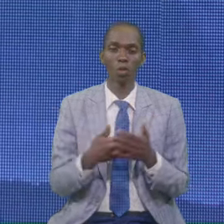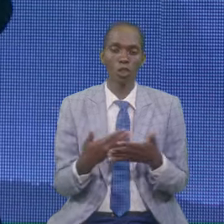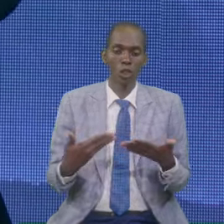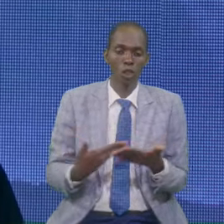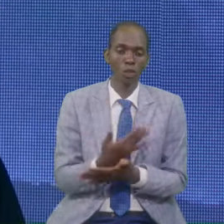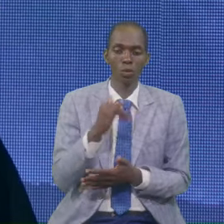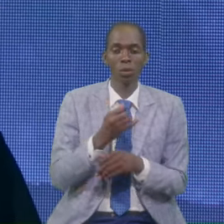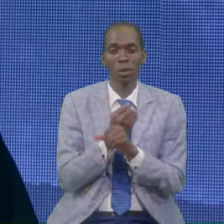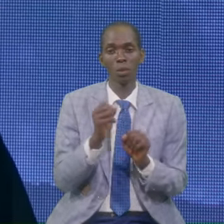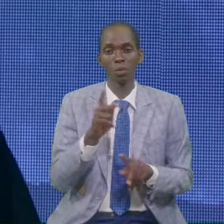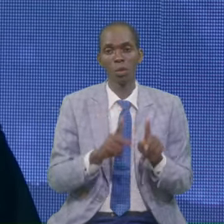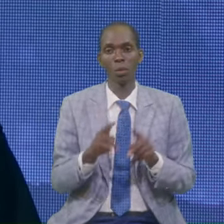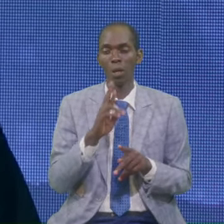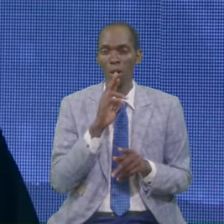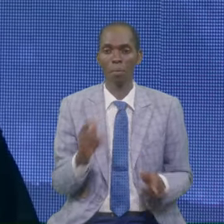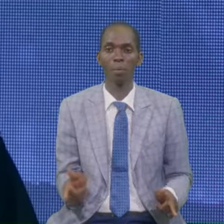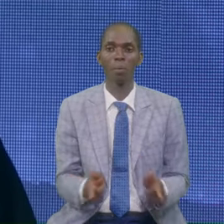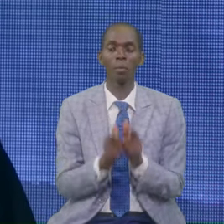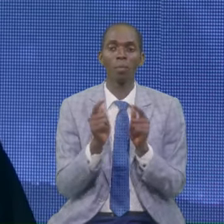You made a decision for Christ,